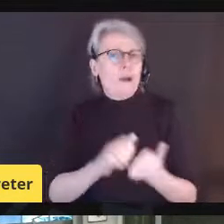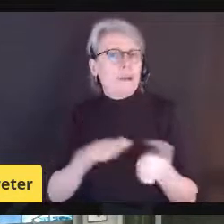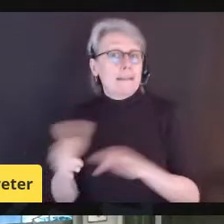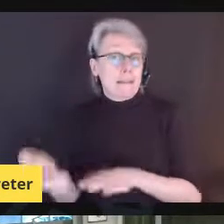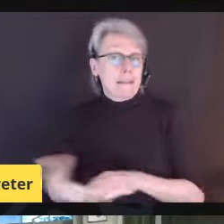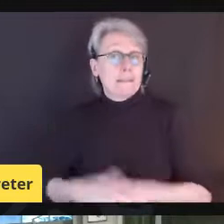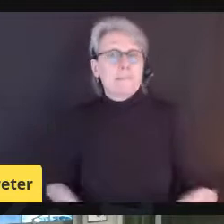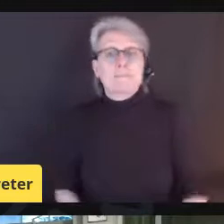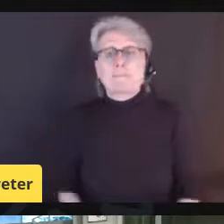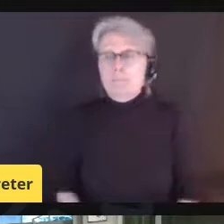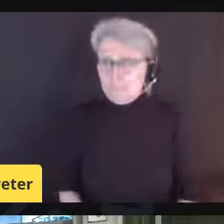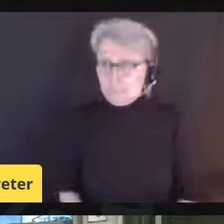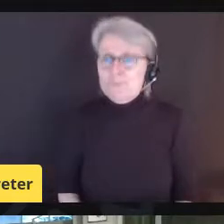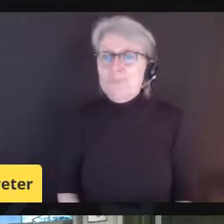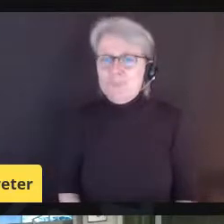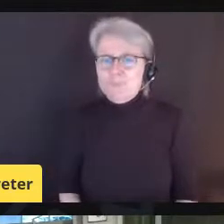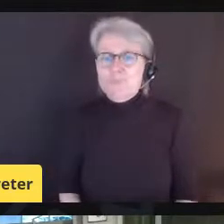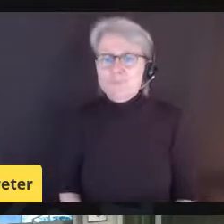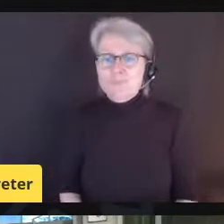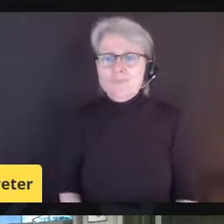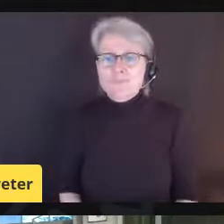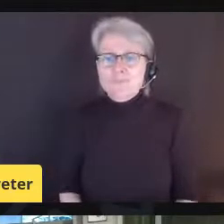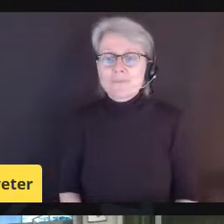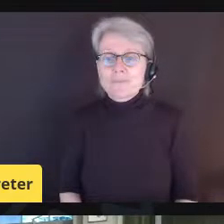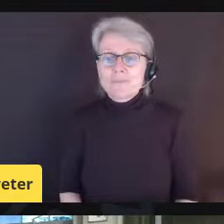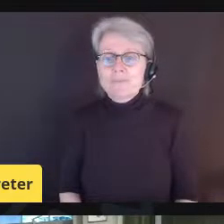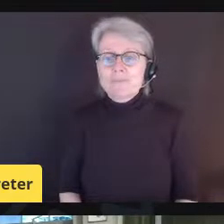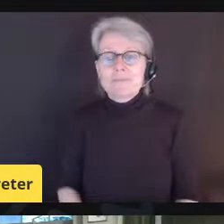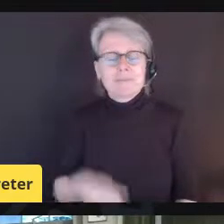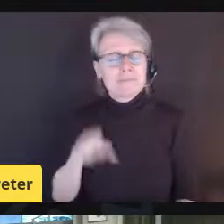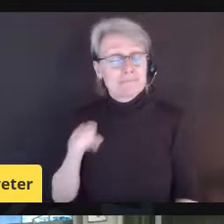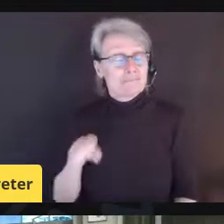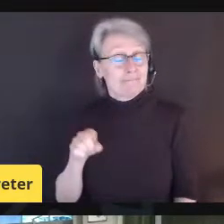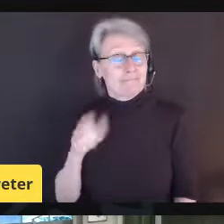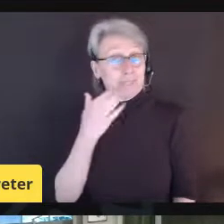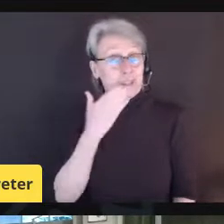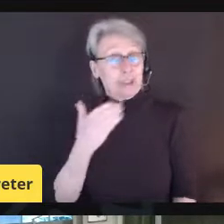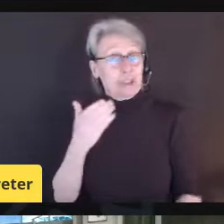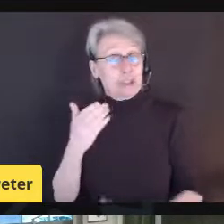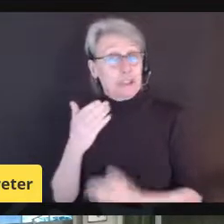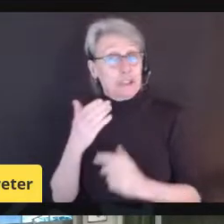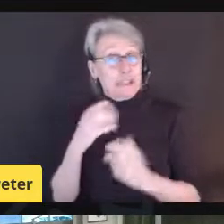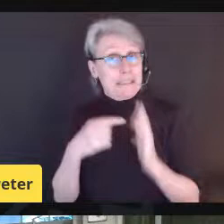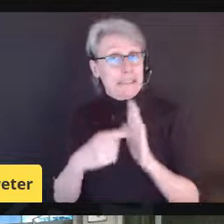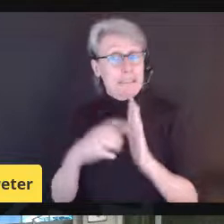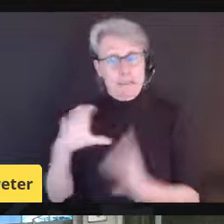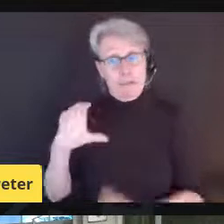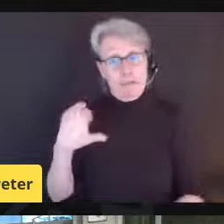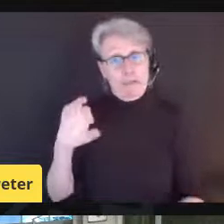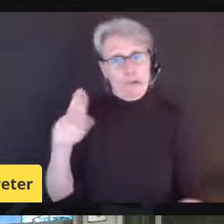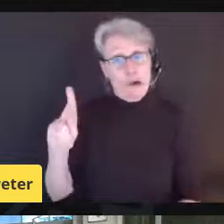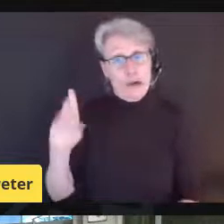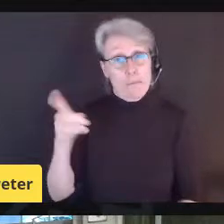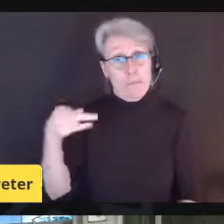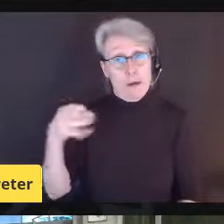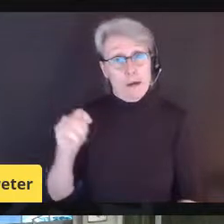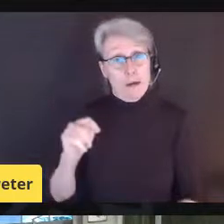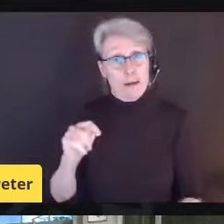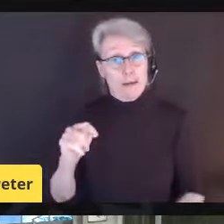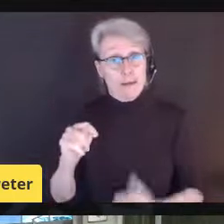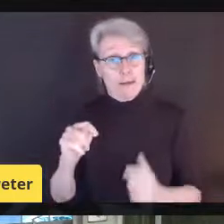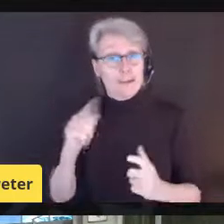Awesome. Thank you so much. I think your crock pot example is something that's going to stick with me for a long time. That was a very apt,